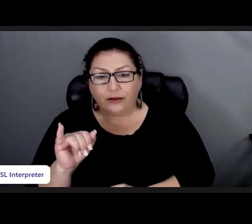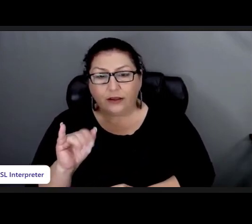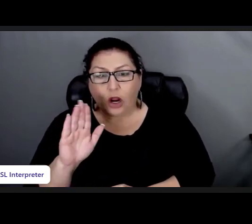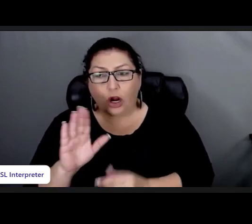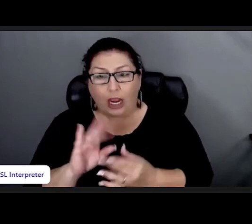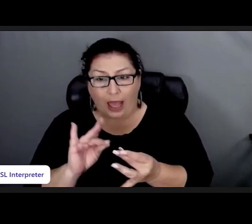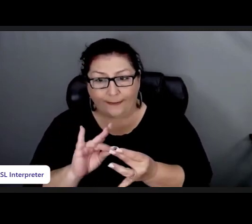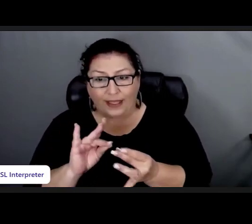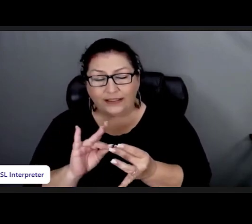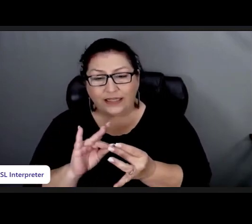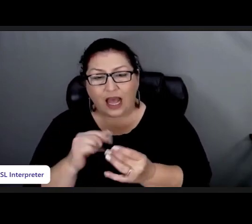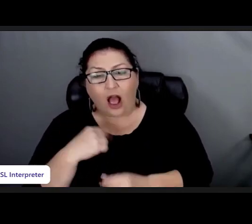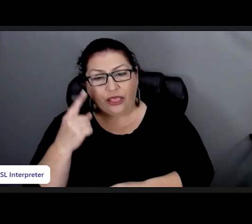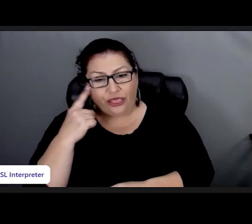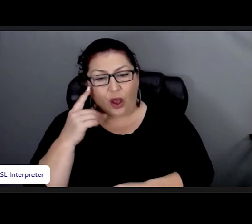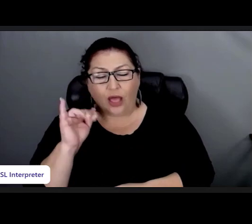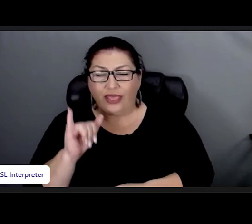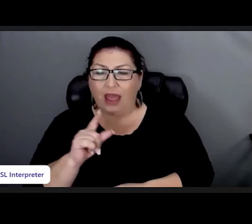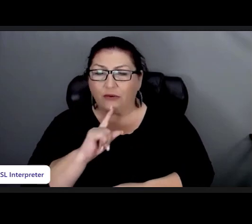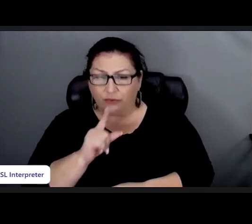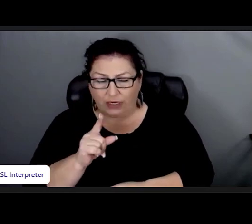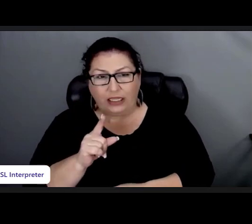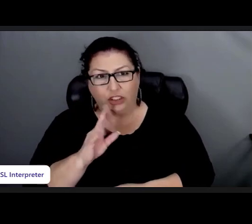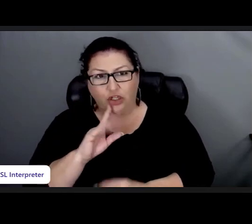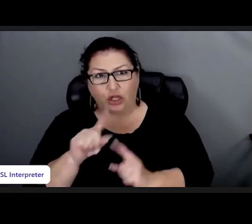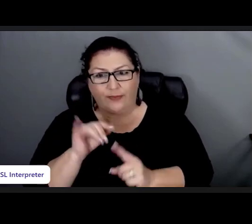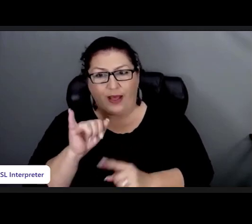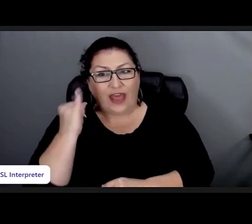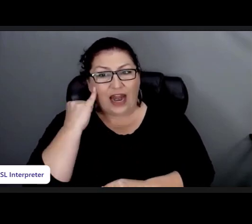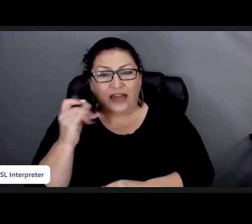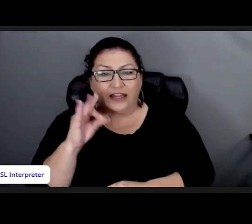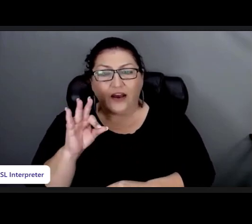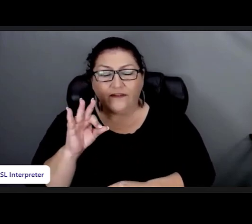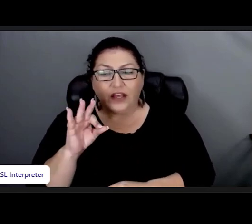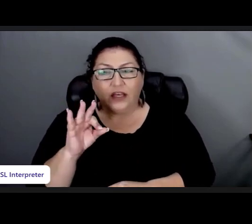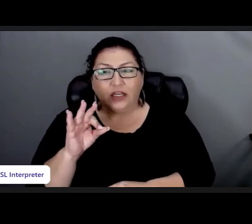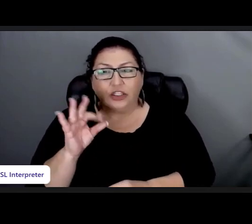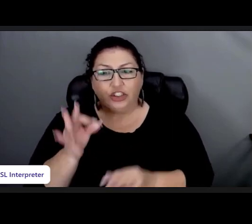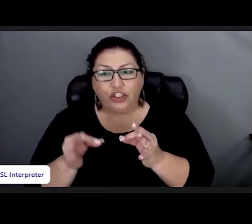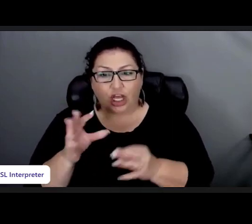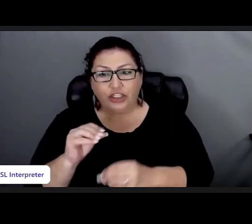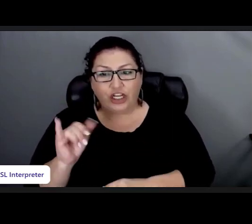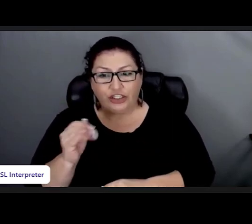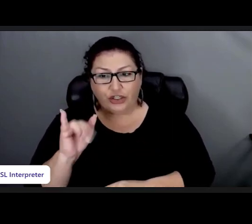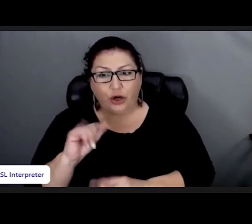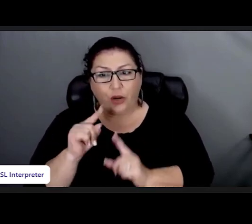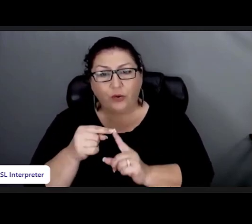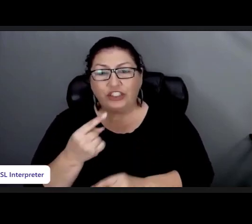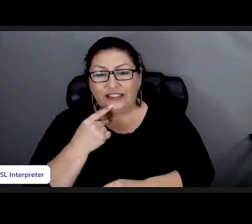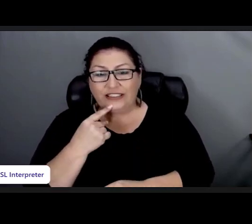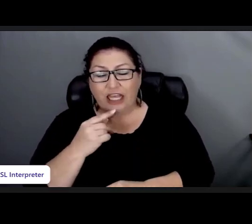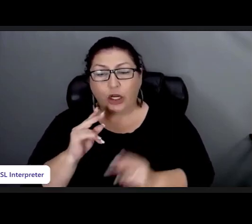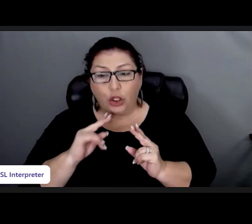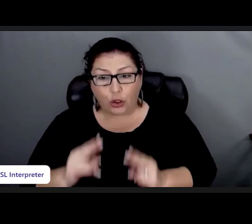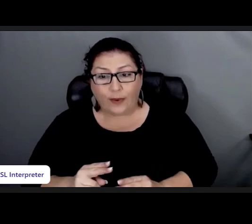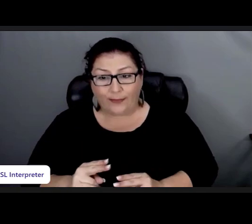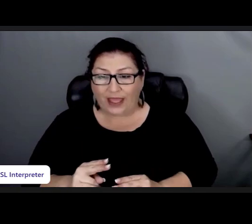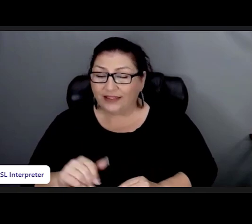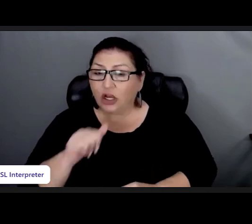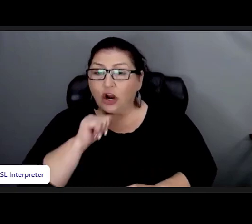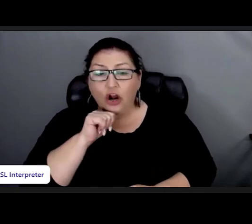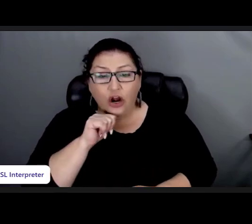comment, I thought, spoke to that idea of judge and jury when she said human beings are